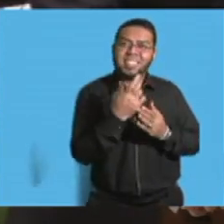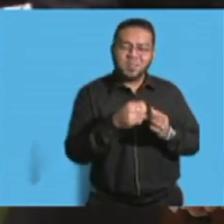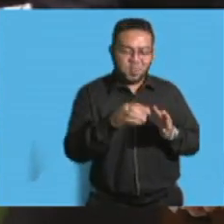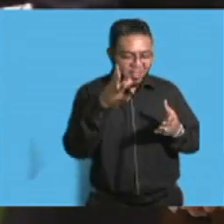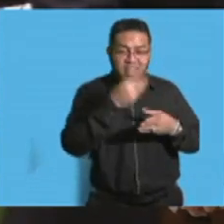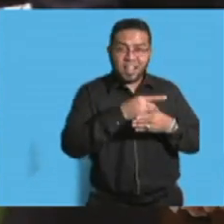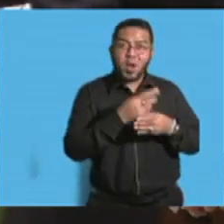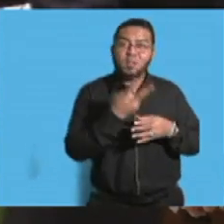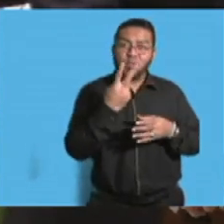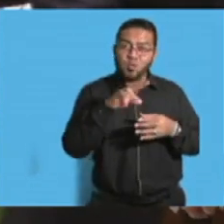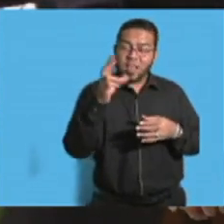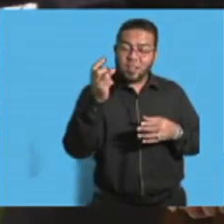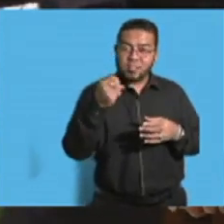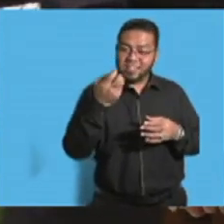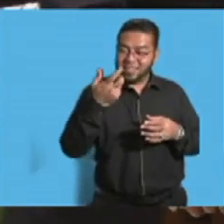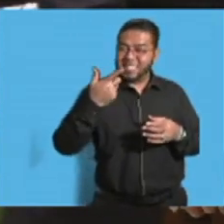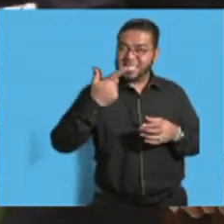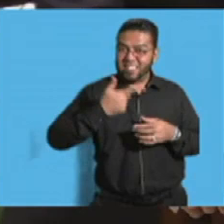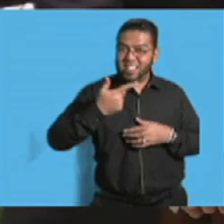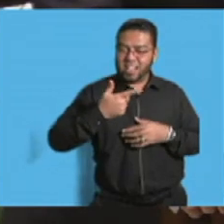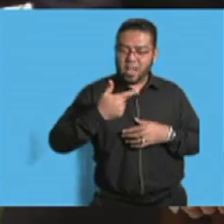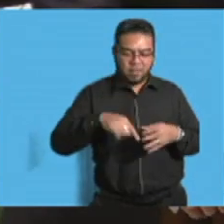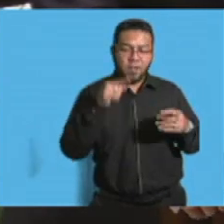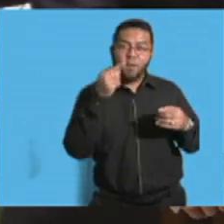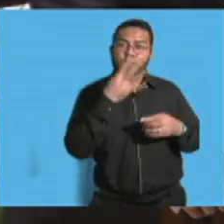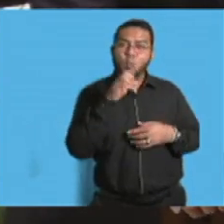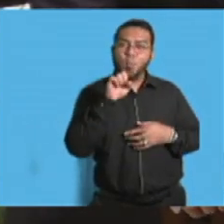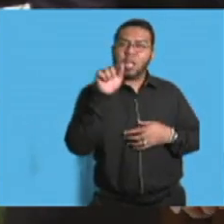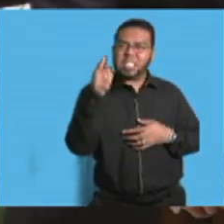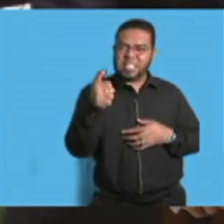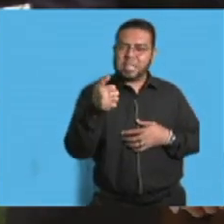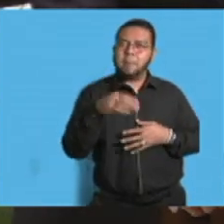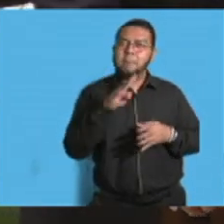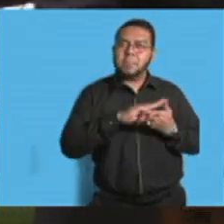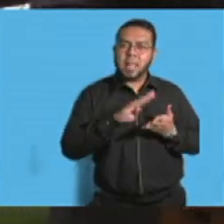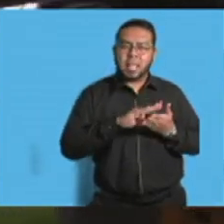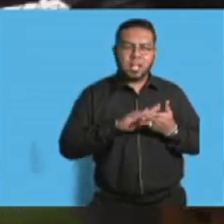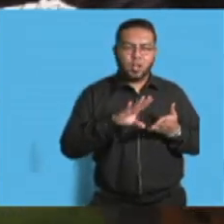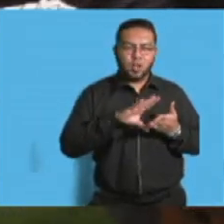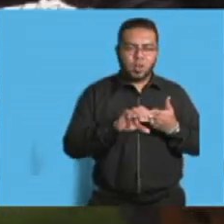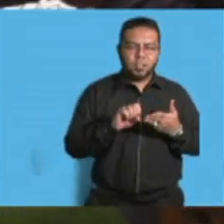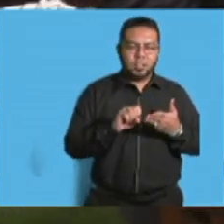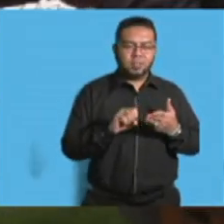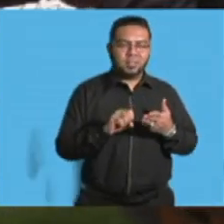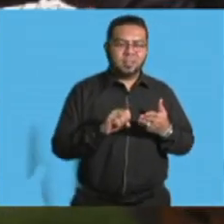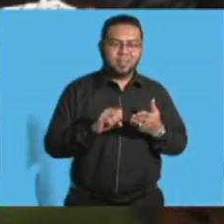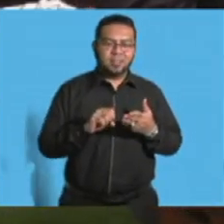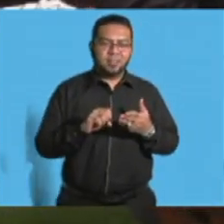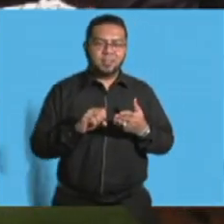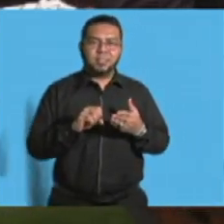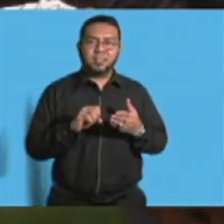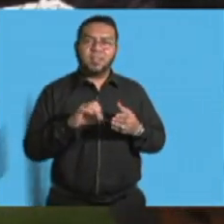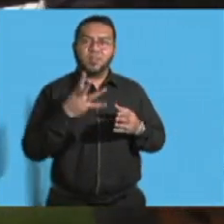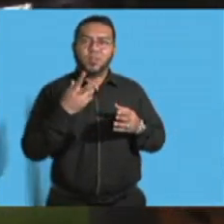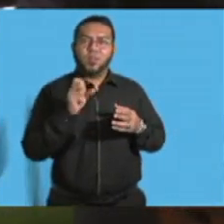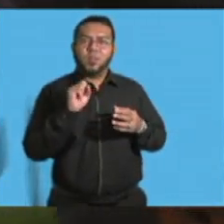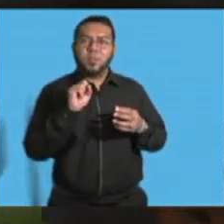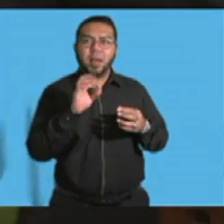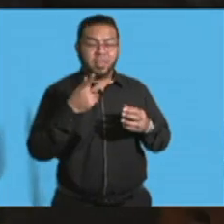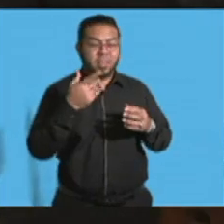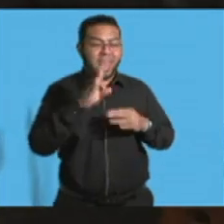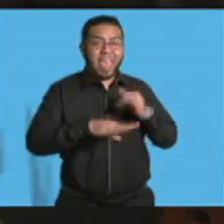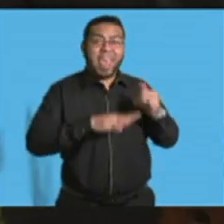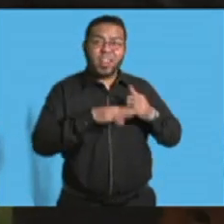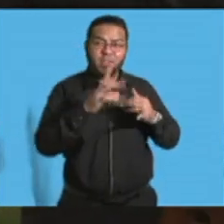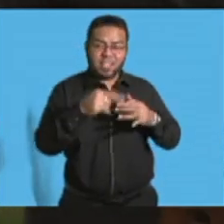July 2017 stood at $4.67 billion and is expected to be around $5.17 billion by the end of this